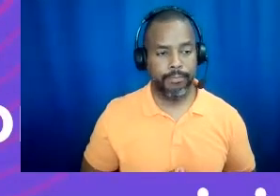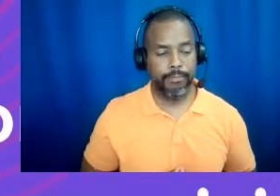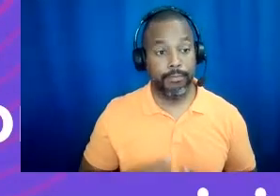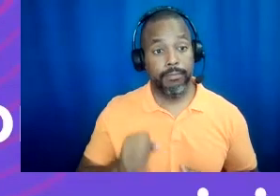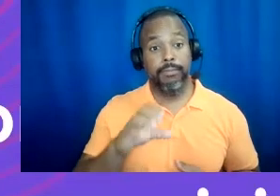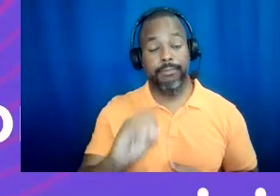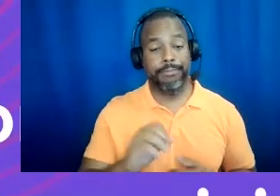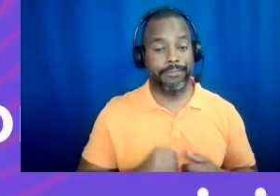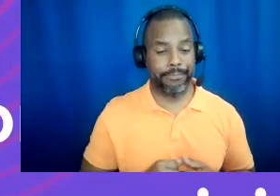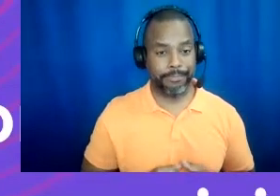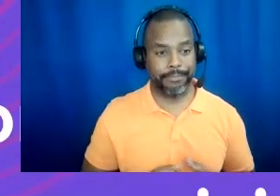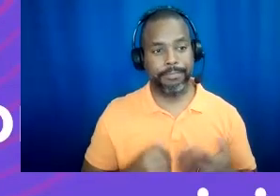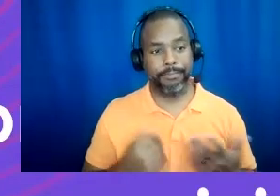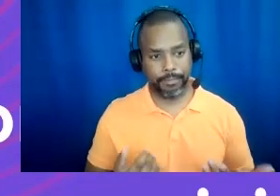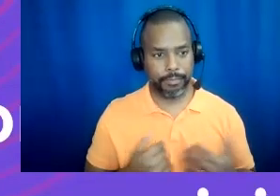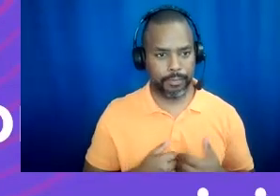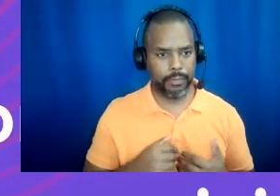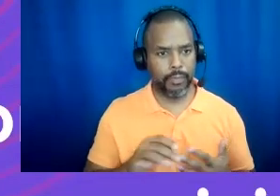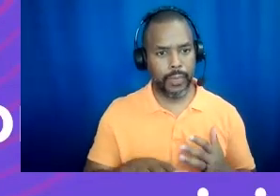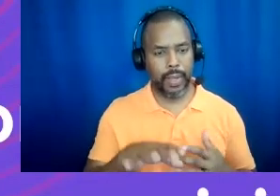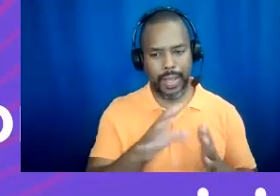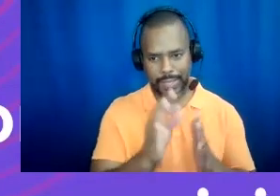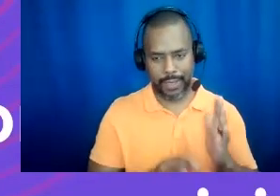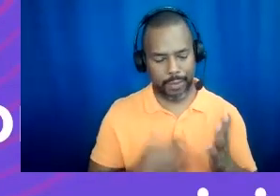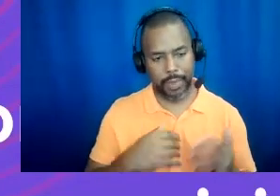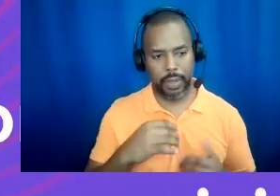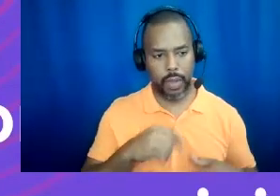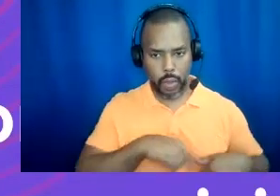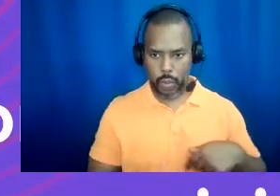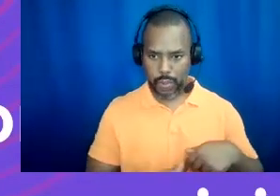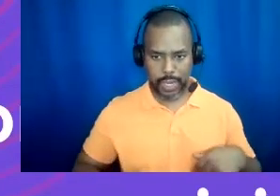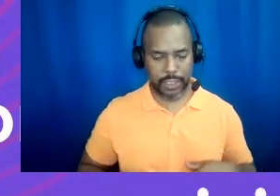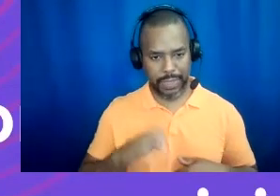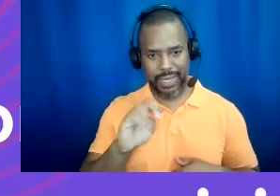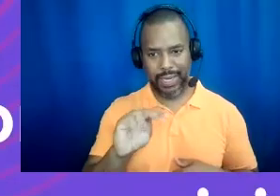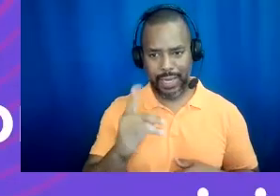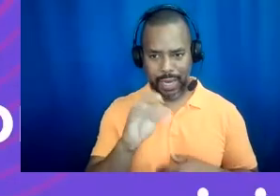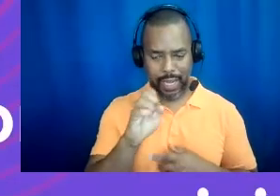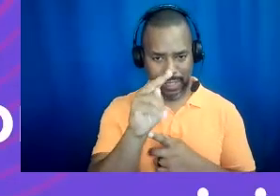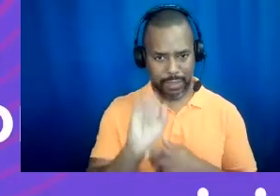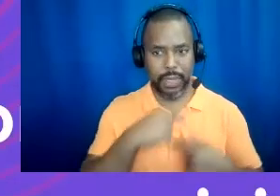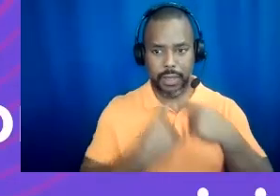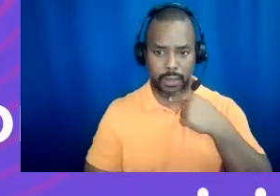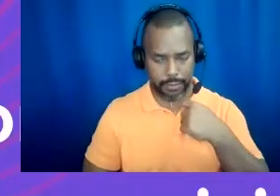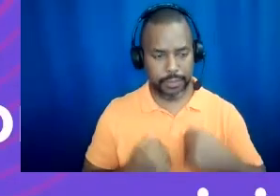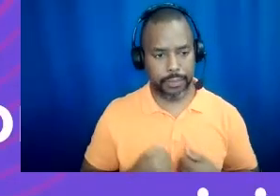So, certain elective outpatient procedures such as a colonoscopy, upper GI endoscopy, cataract surgery,